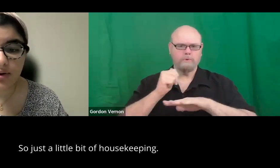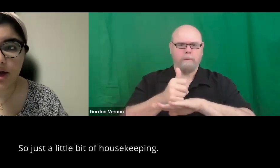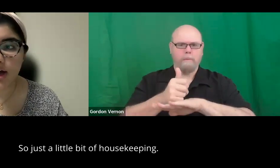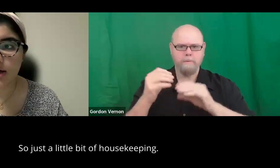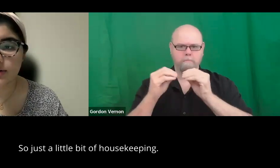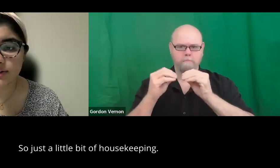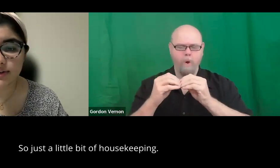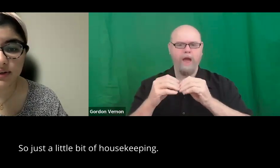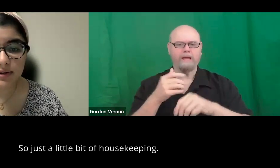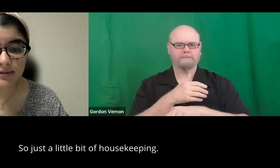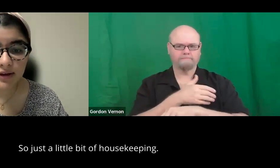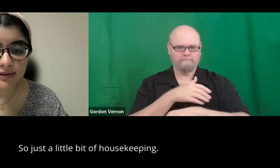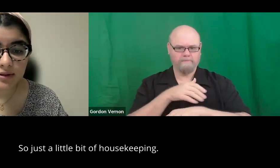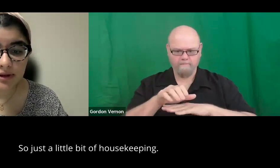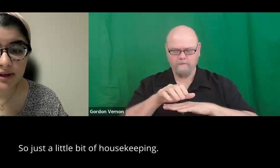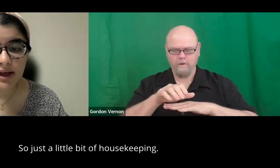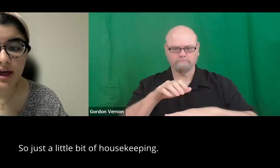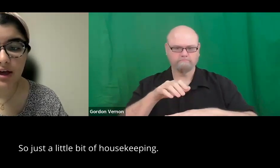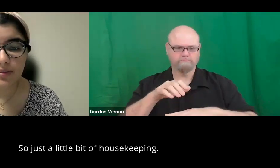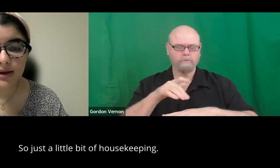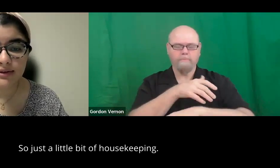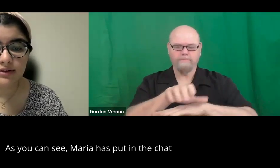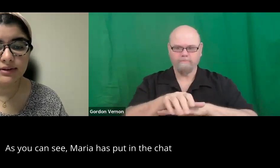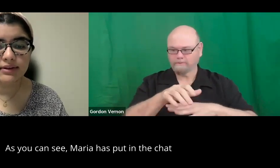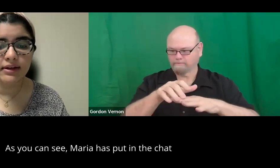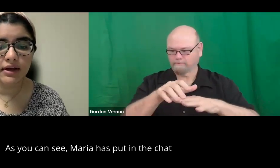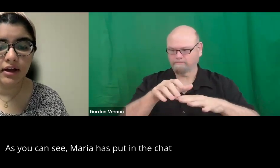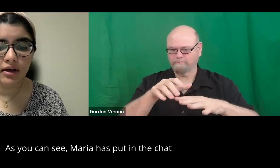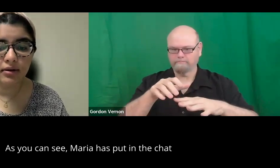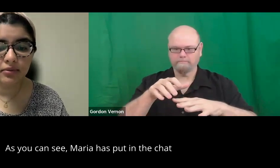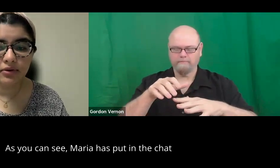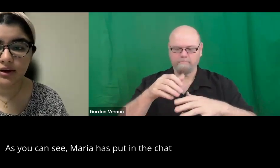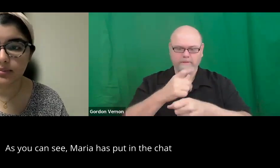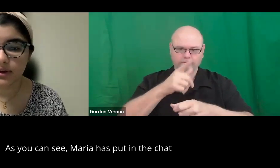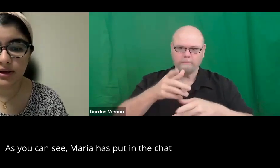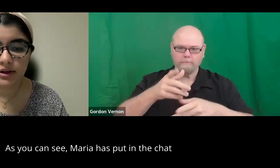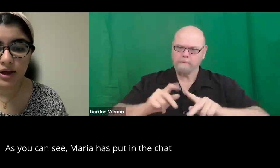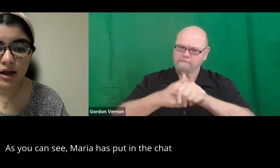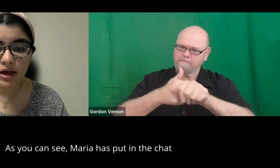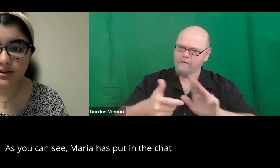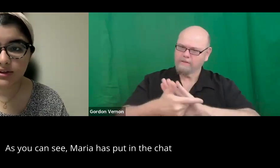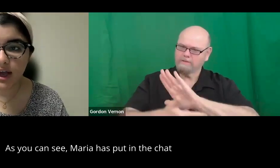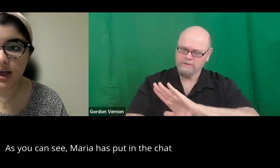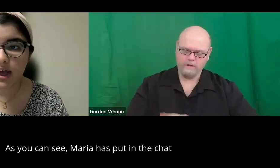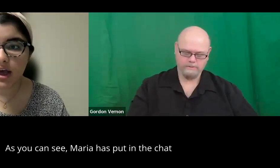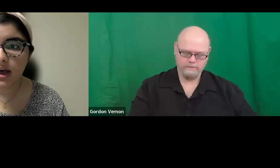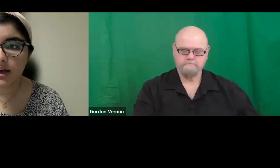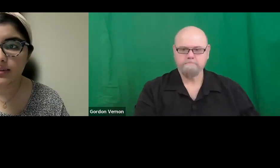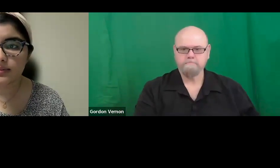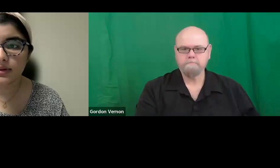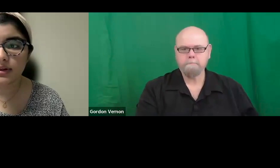So just a little bit of housekeeping. As you can see, Maria has put in the